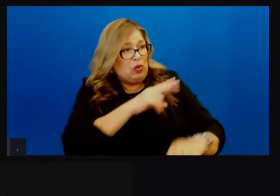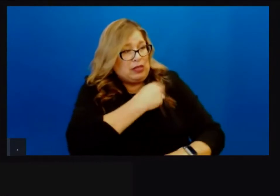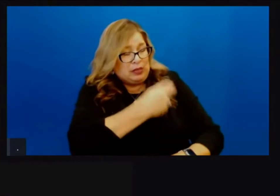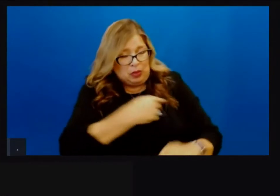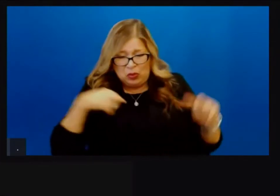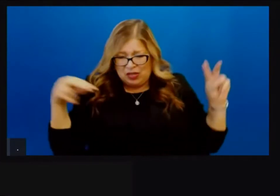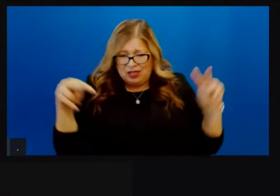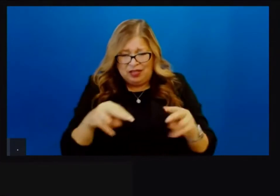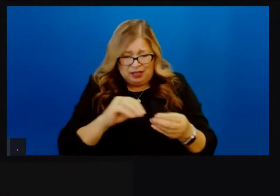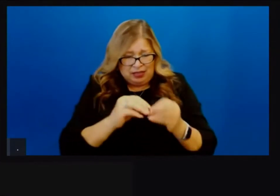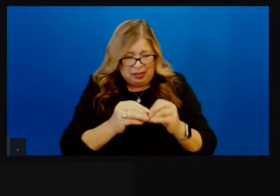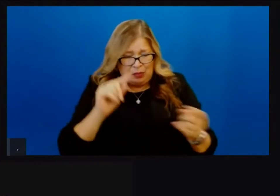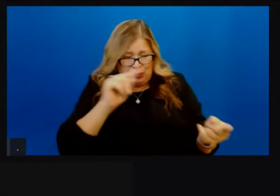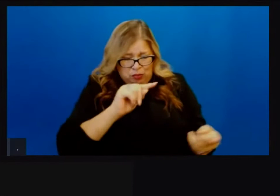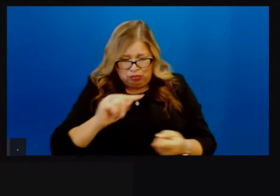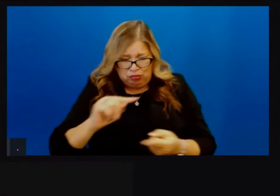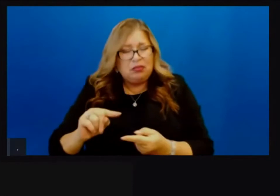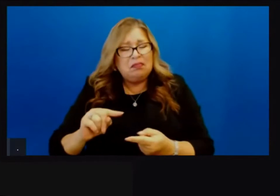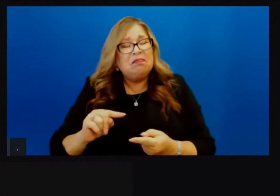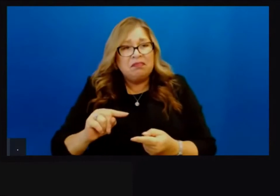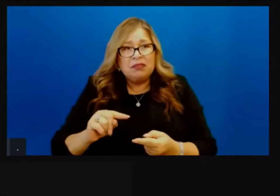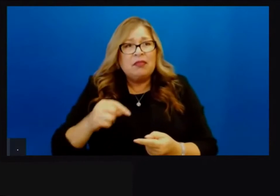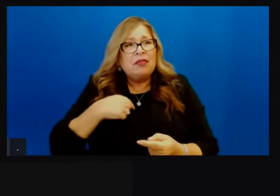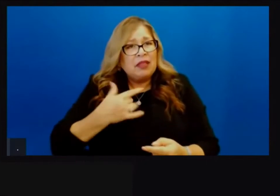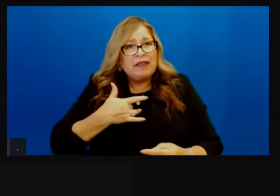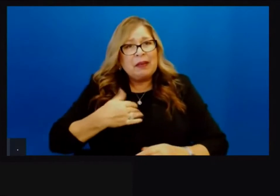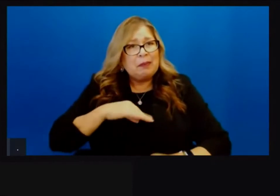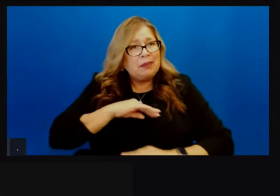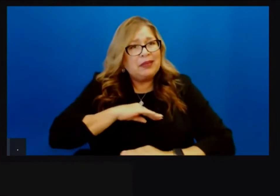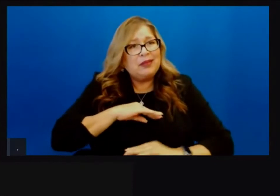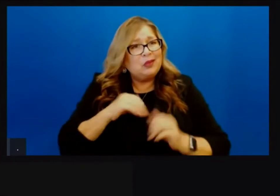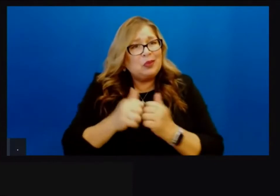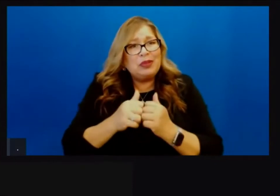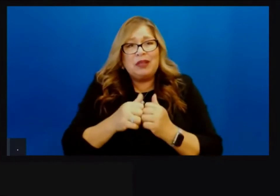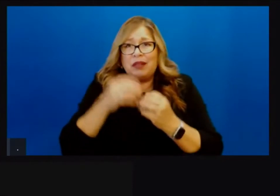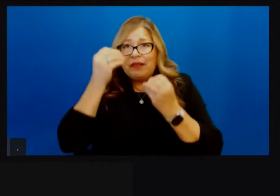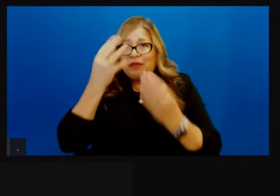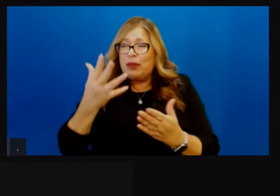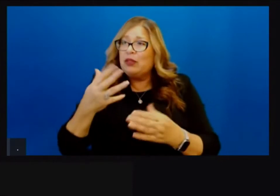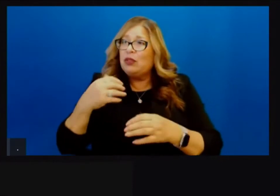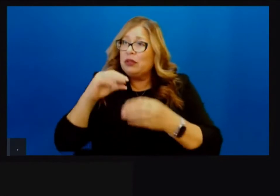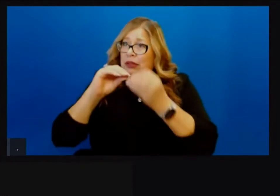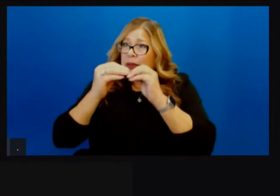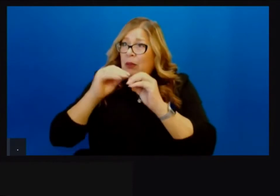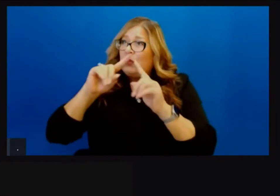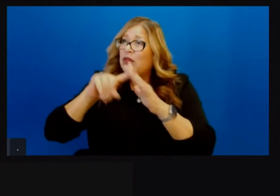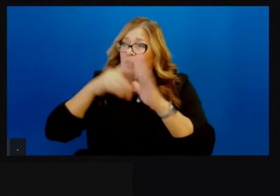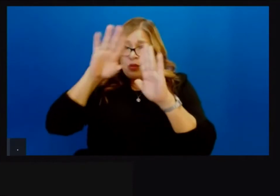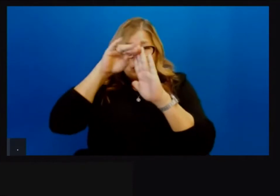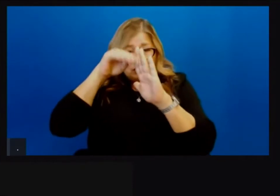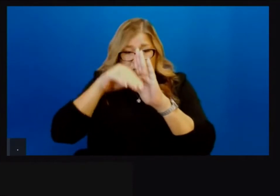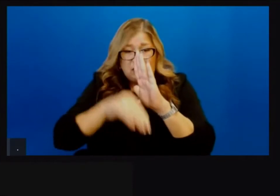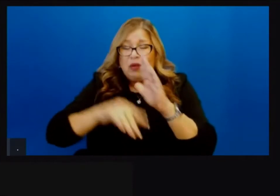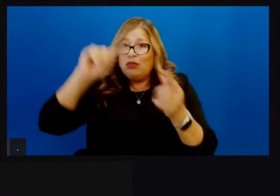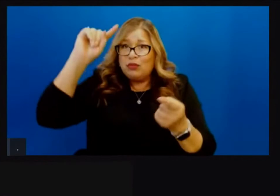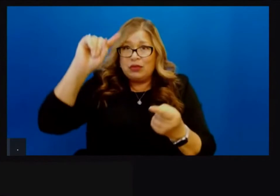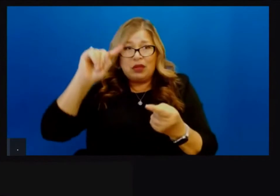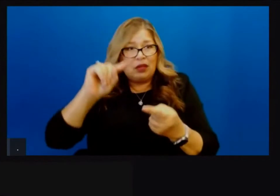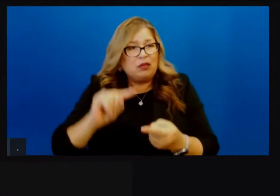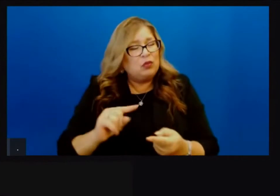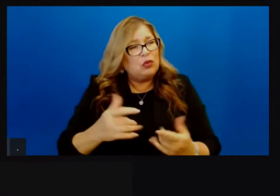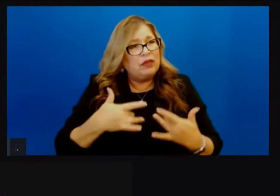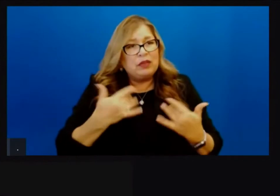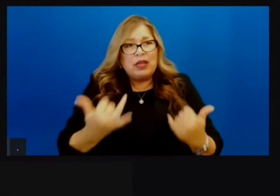I think I've been pleased with how the data has come down, and it is the right